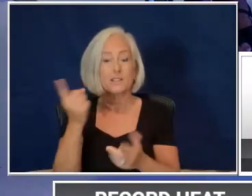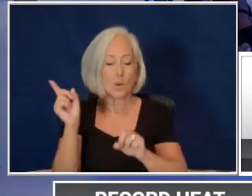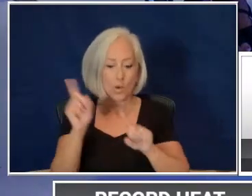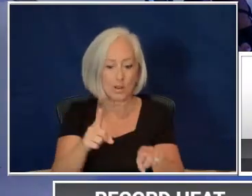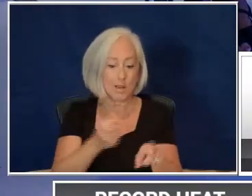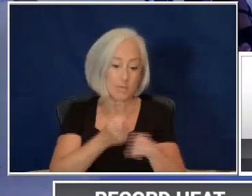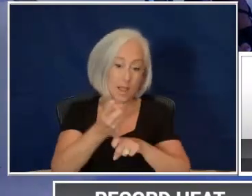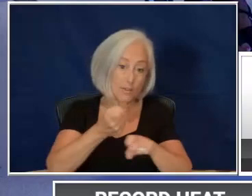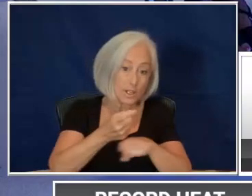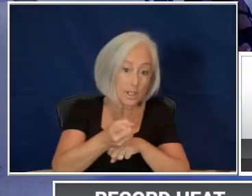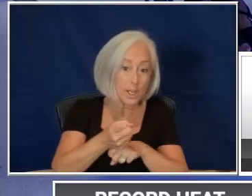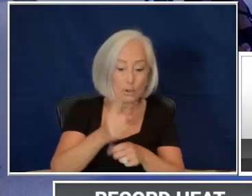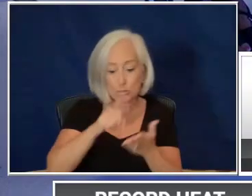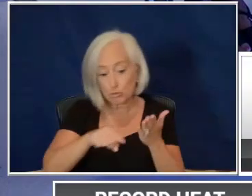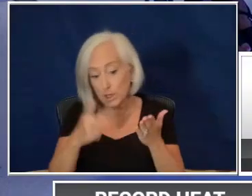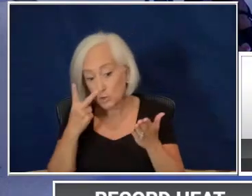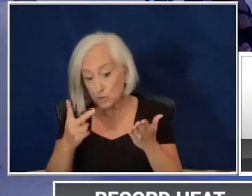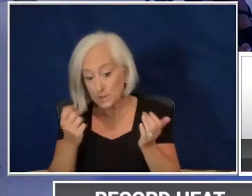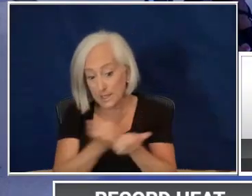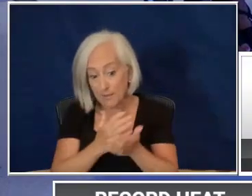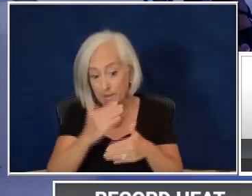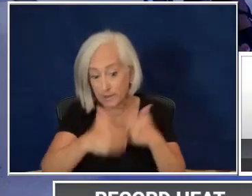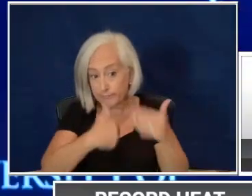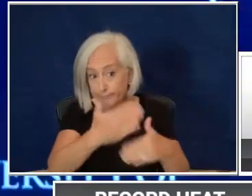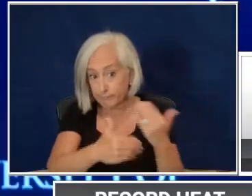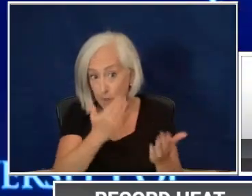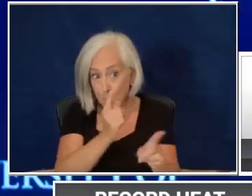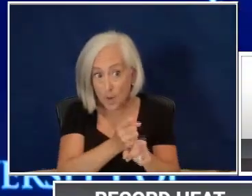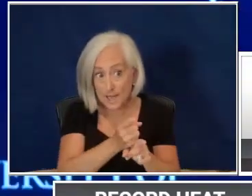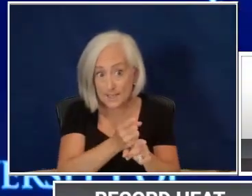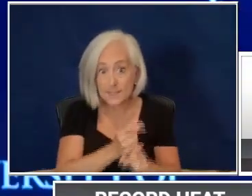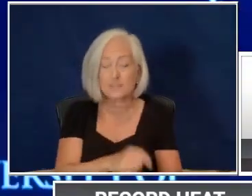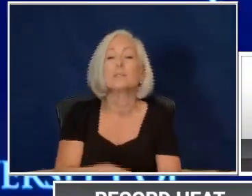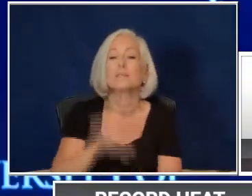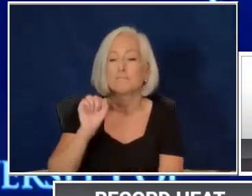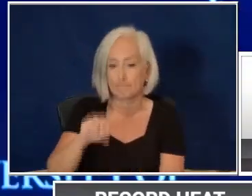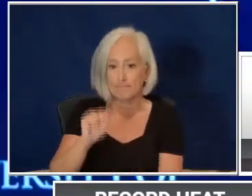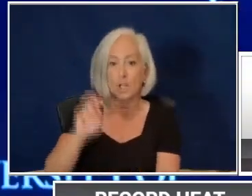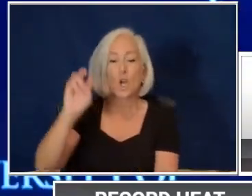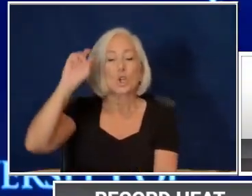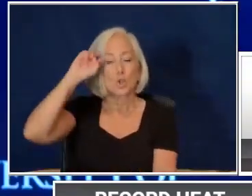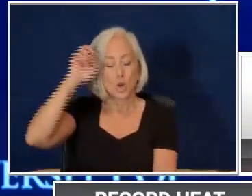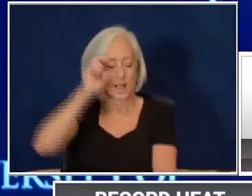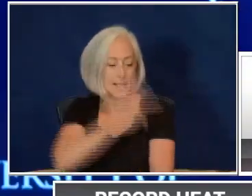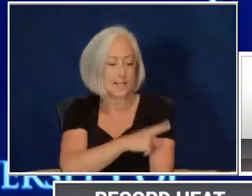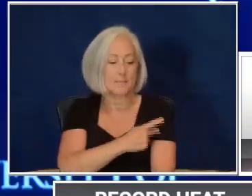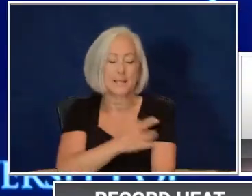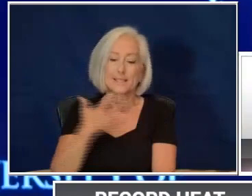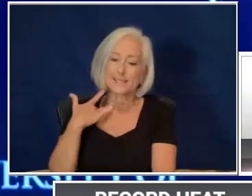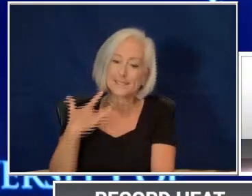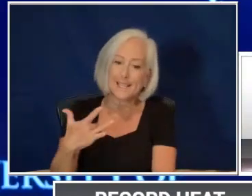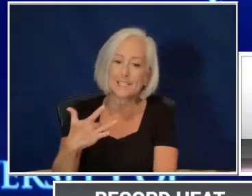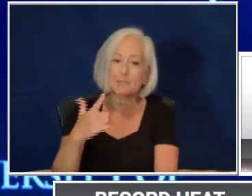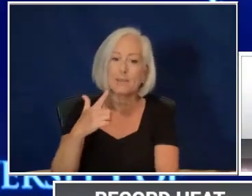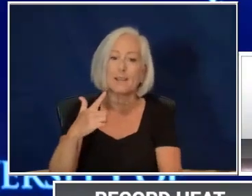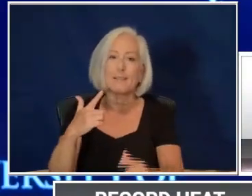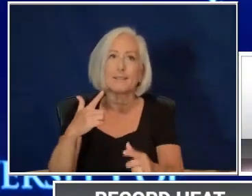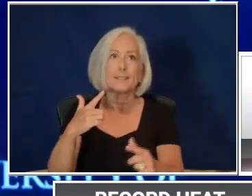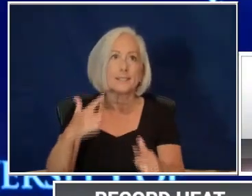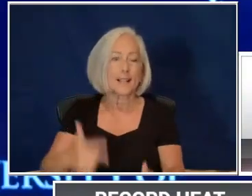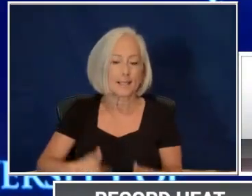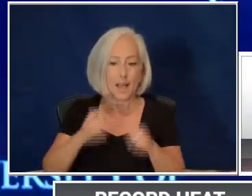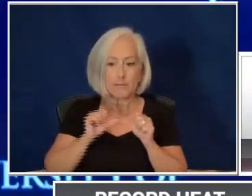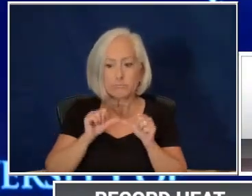see if things are going in the right direction? Yeah, absolutely. I think our neurologic patients probably have more of a lifelong disability, and